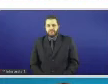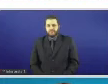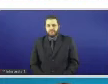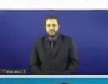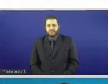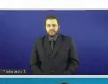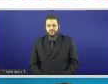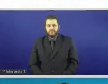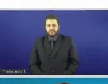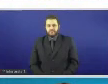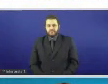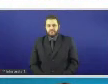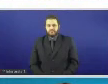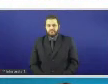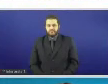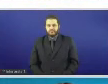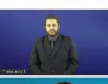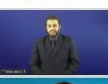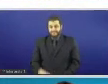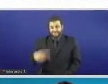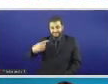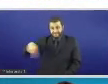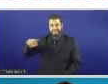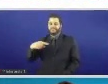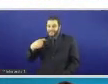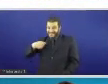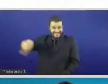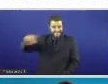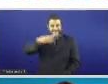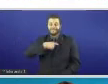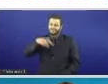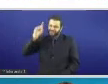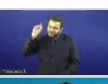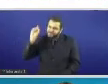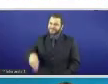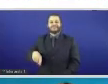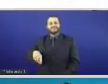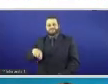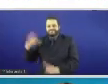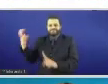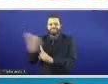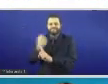Y esto es lo que necesitamos para hacer la igualdad de género irreversible.